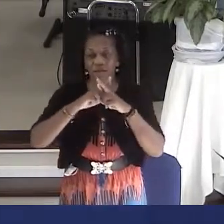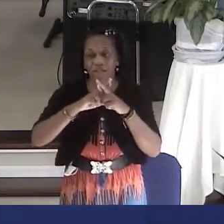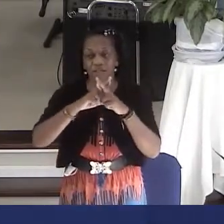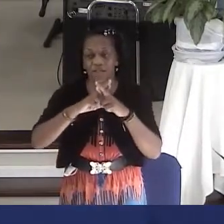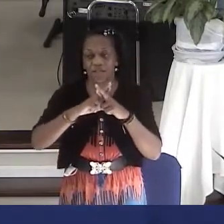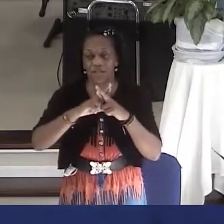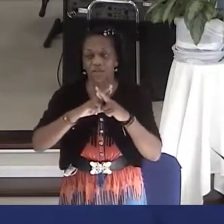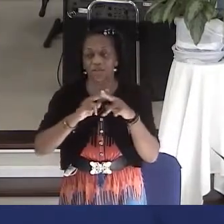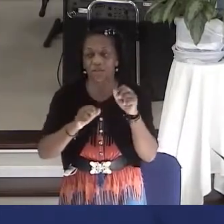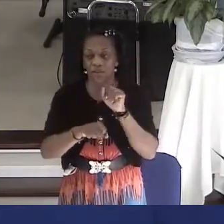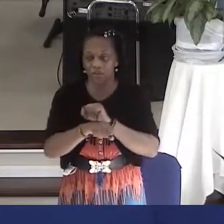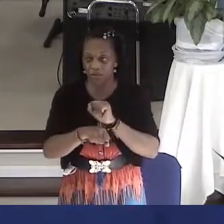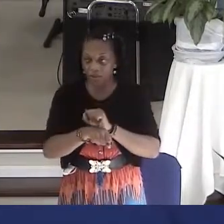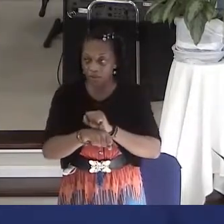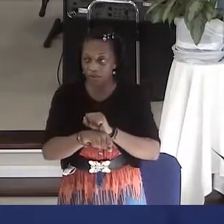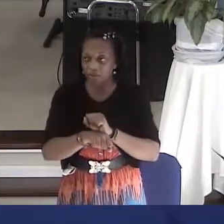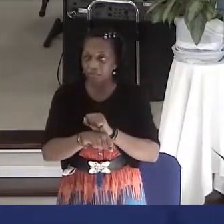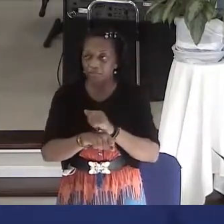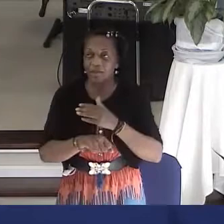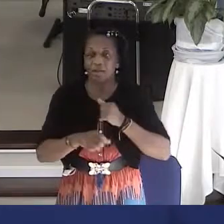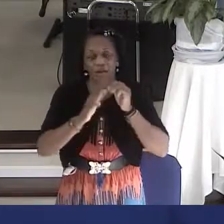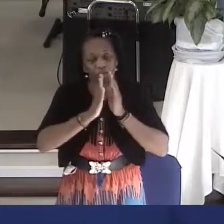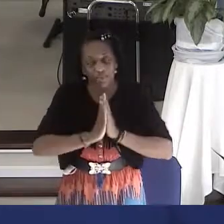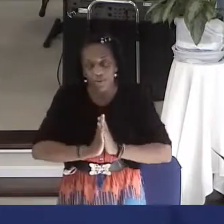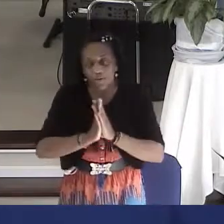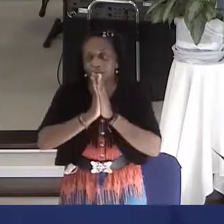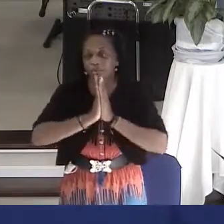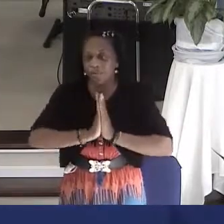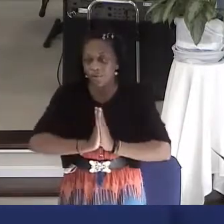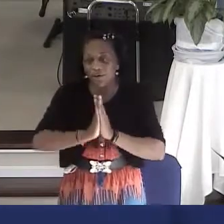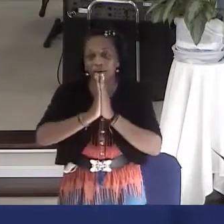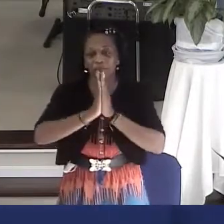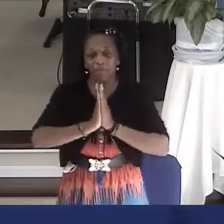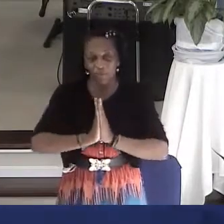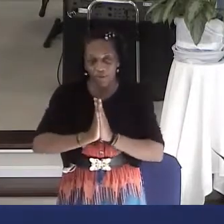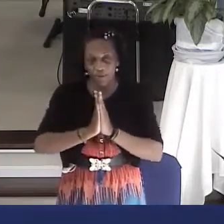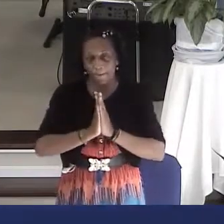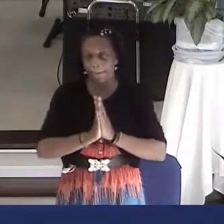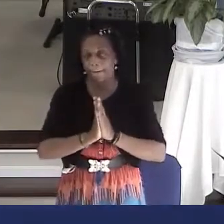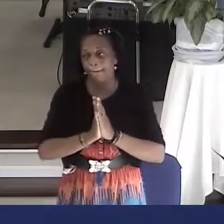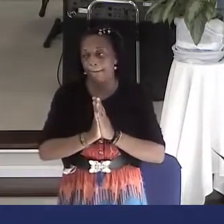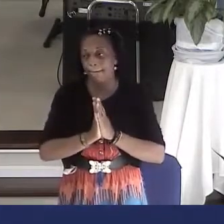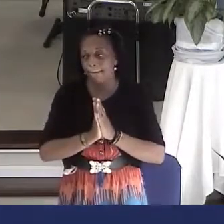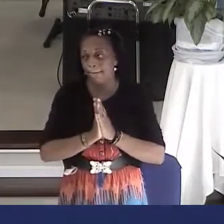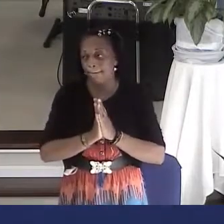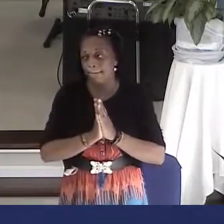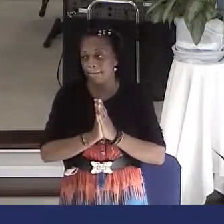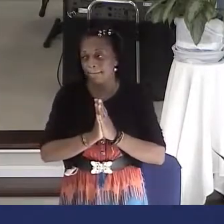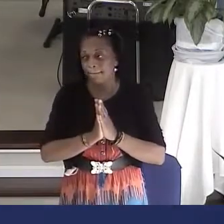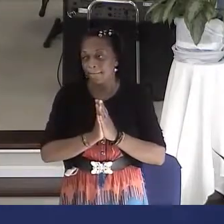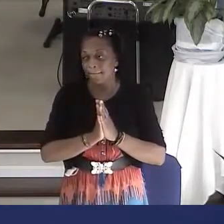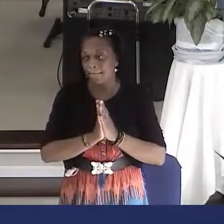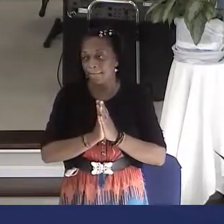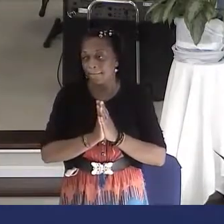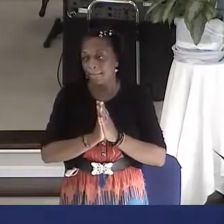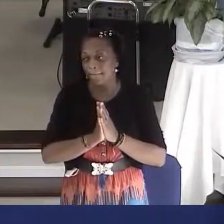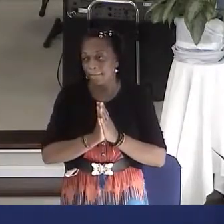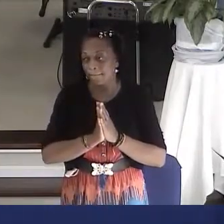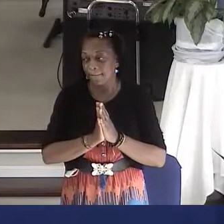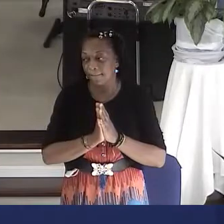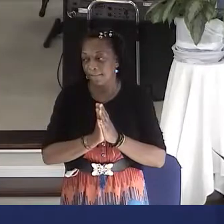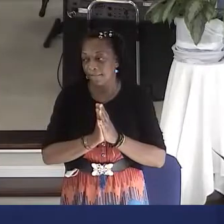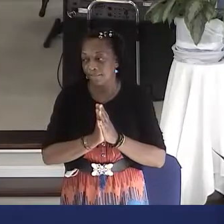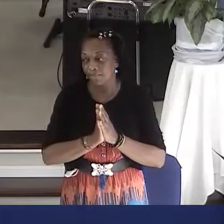then it was time for the relationship part. I would just go around it and leave it. You know, I said I was giving